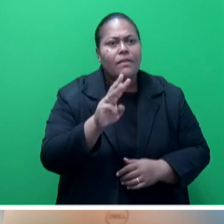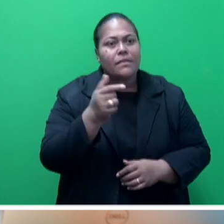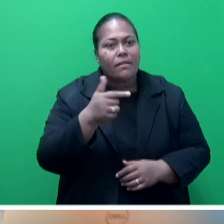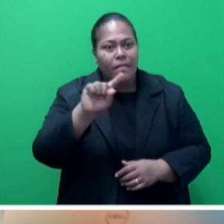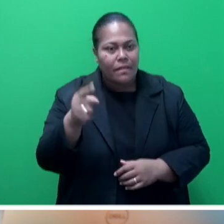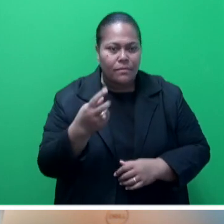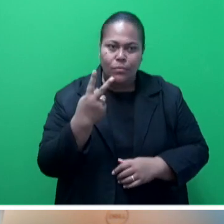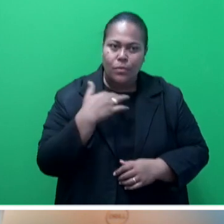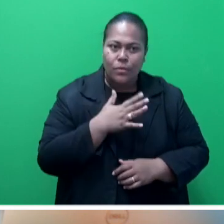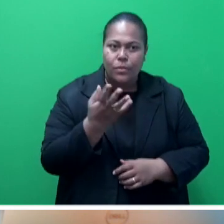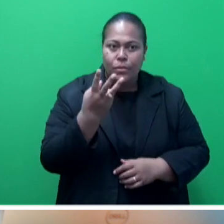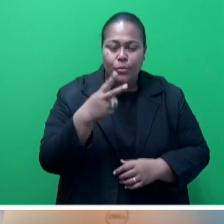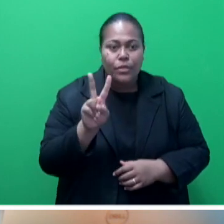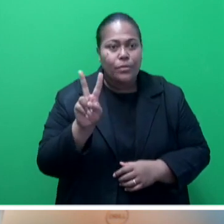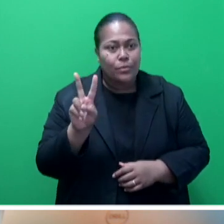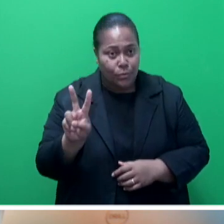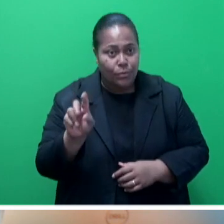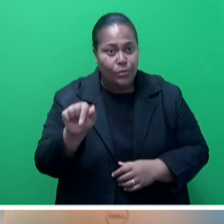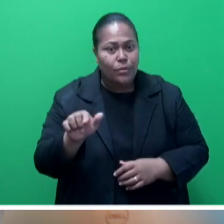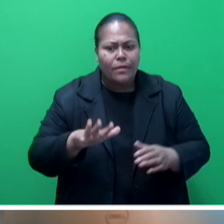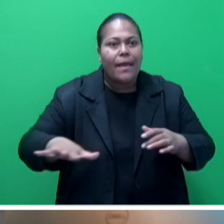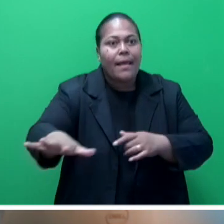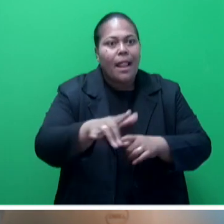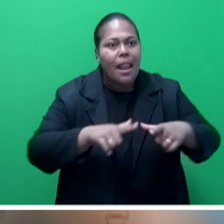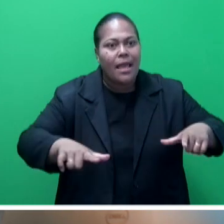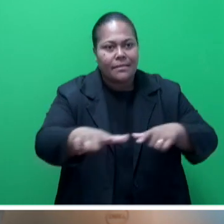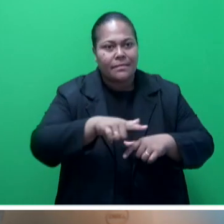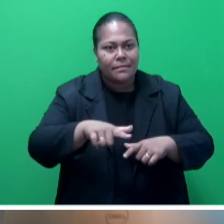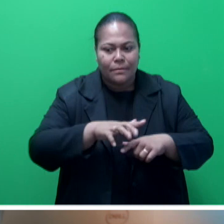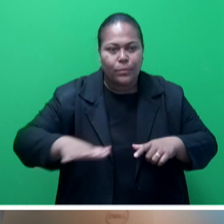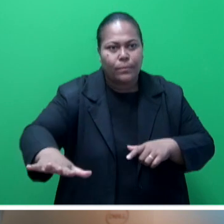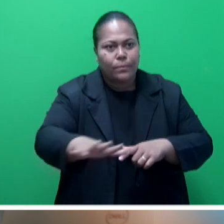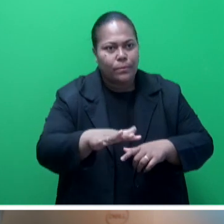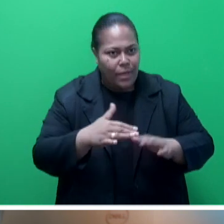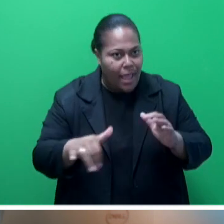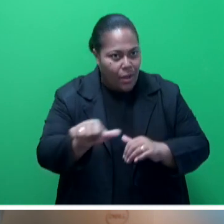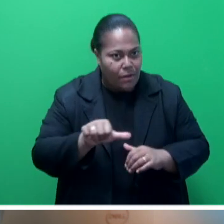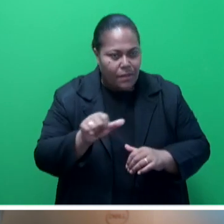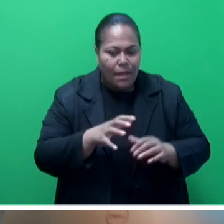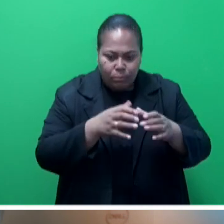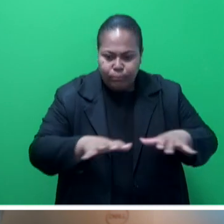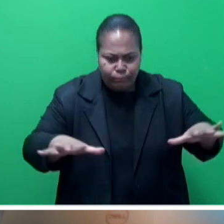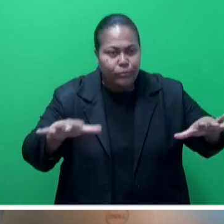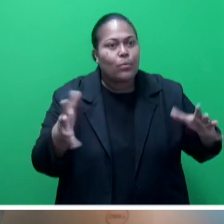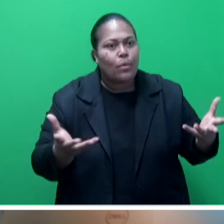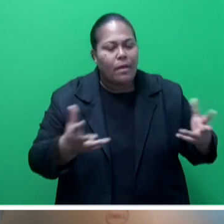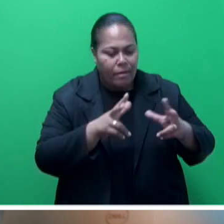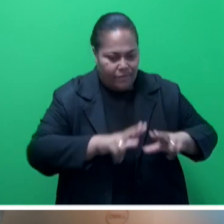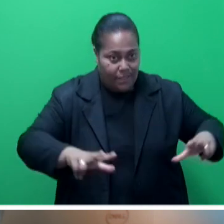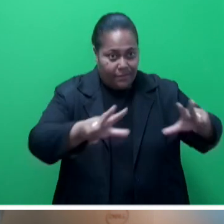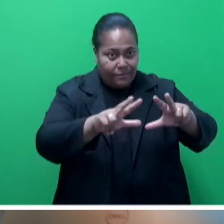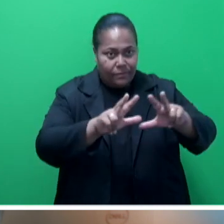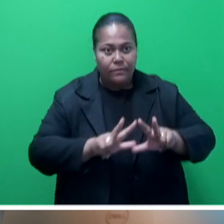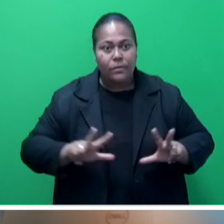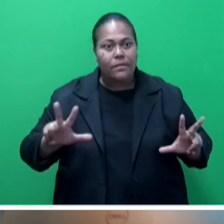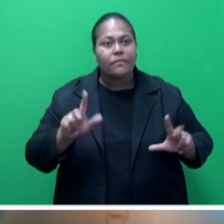37,282 hectares within 20 districts spread over the 3 islands of Vitilevu, Vanuatu, and Taveuni, in